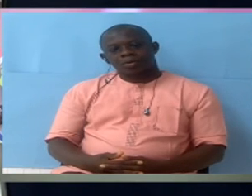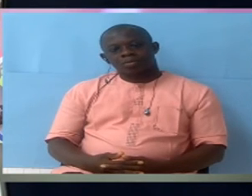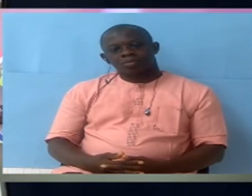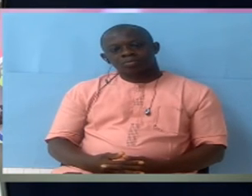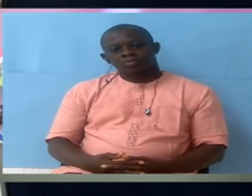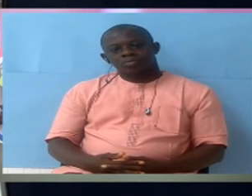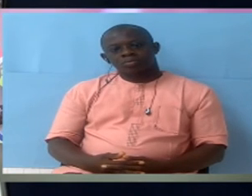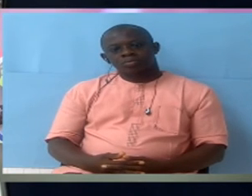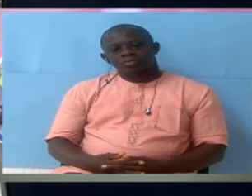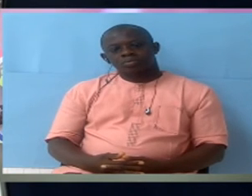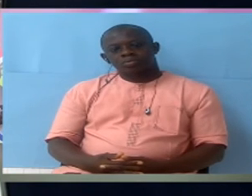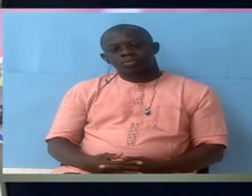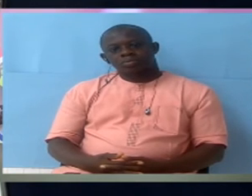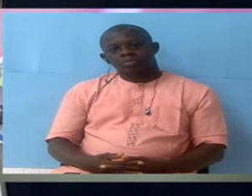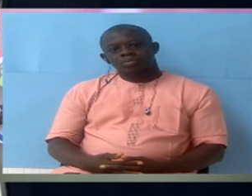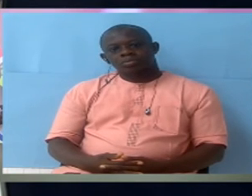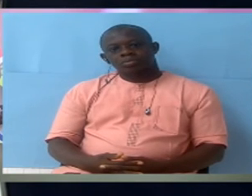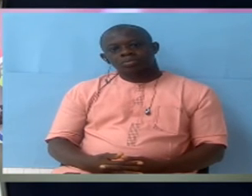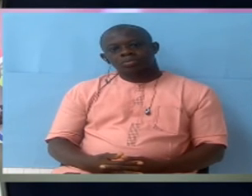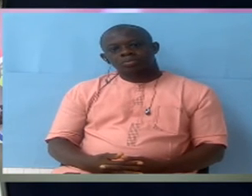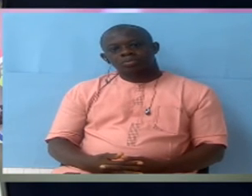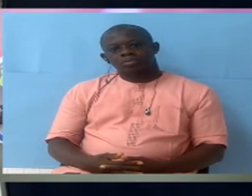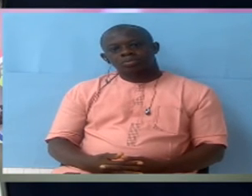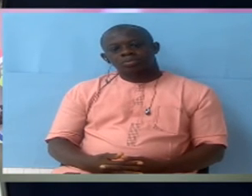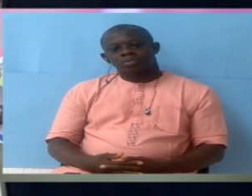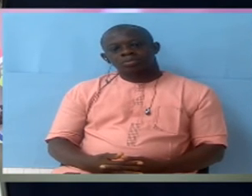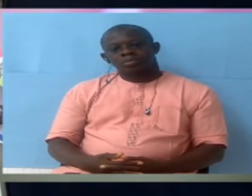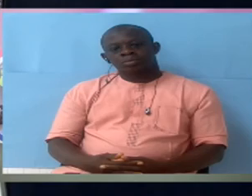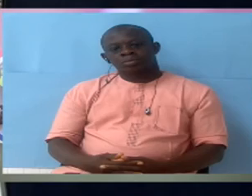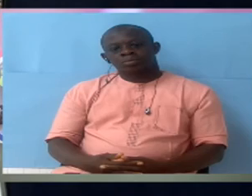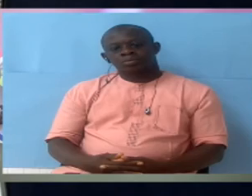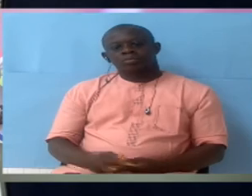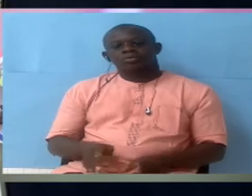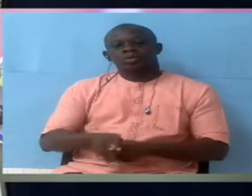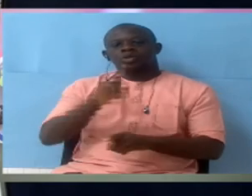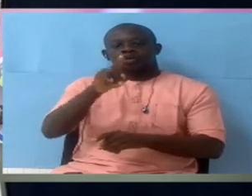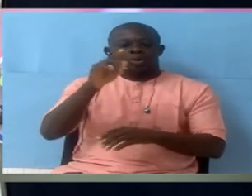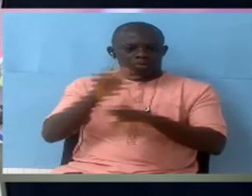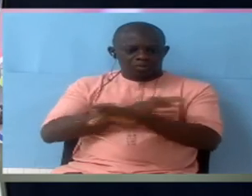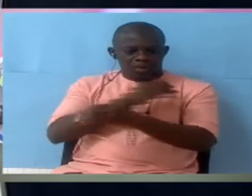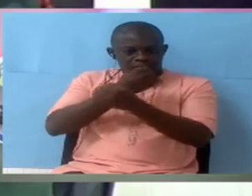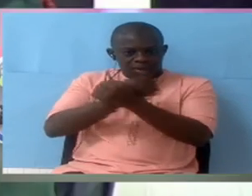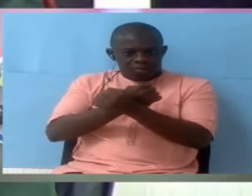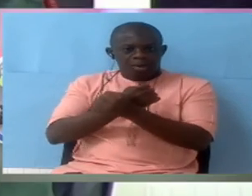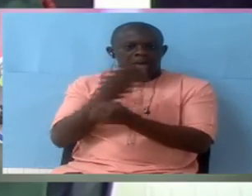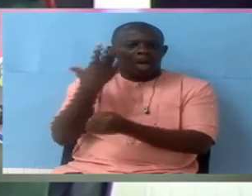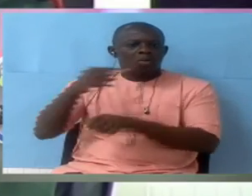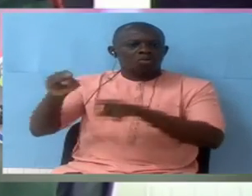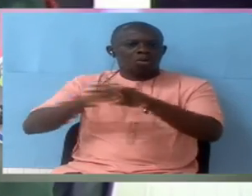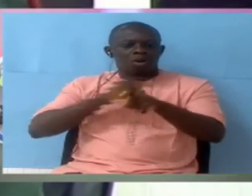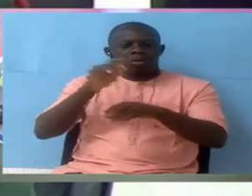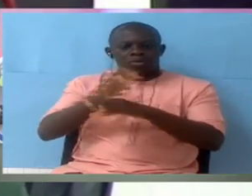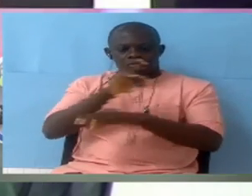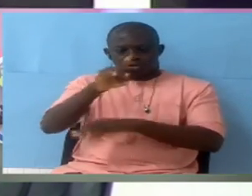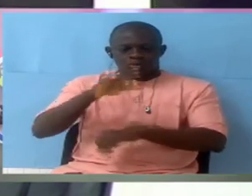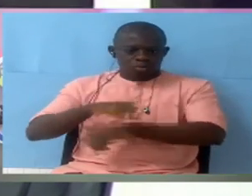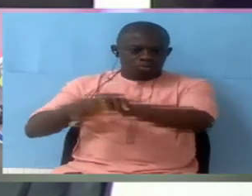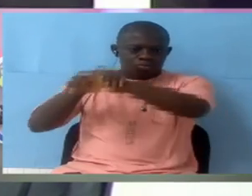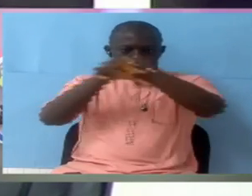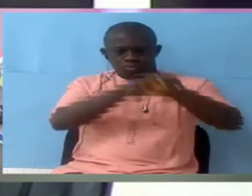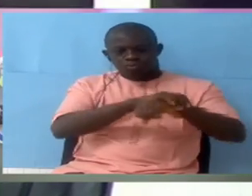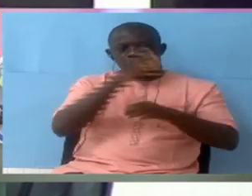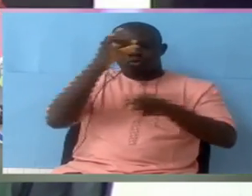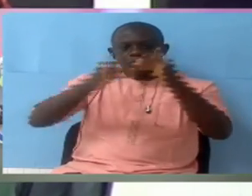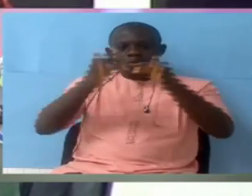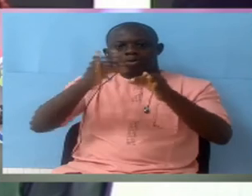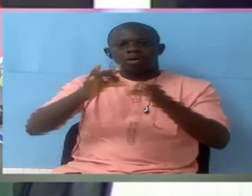How long were you in detention before being taken to court? Nyata waxtu nga def ci wax japp biñu